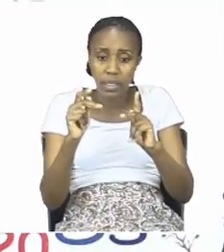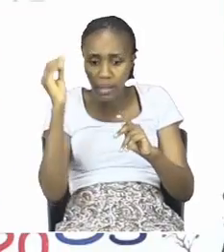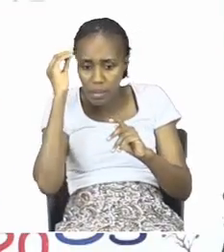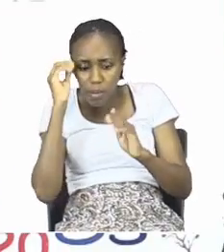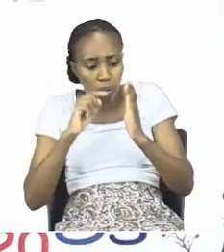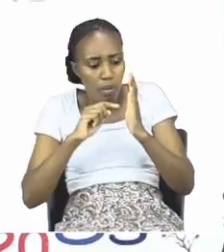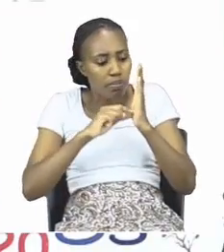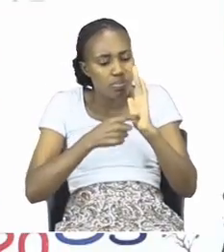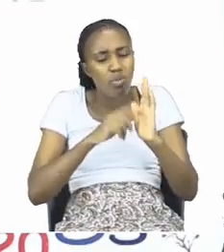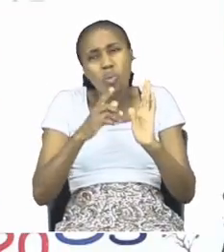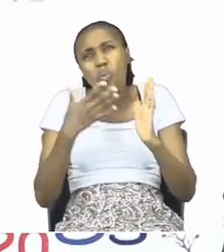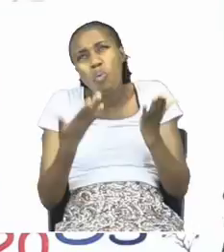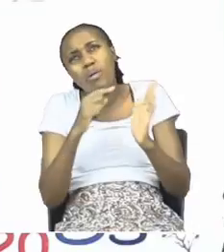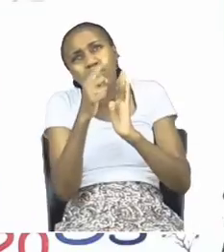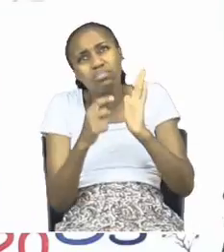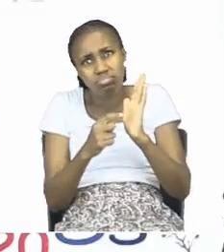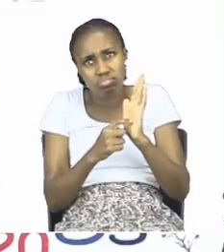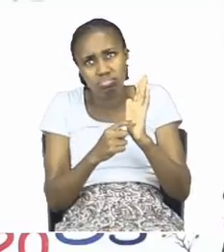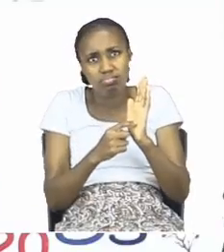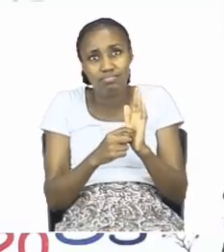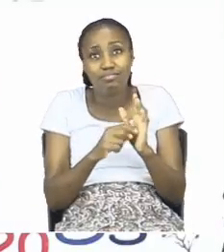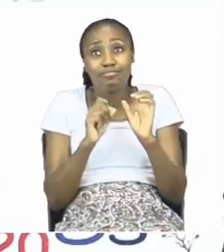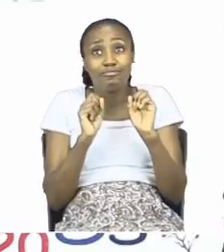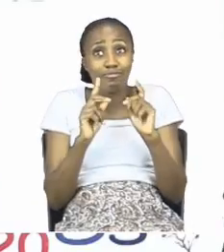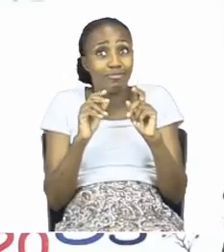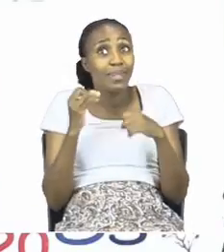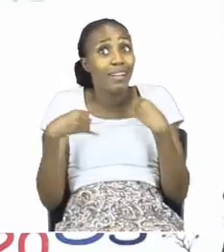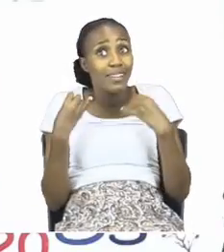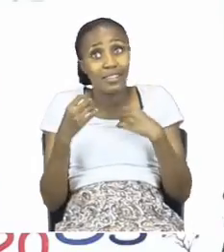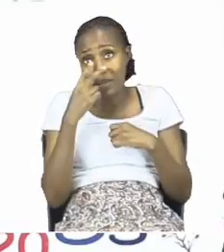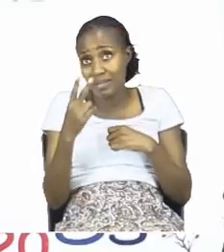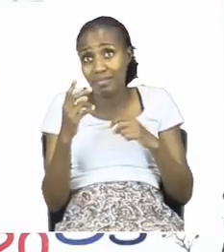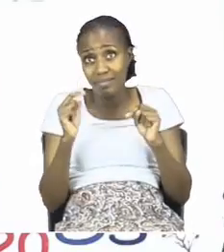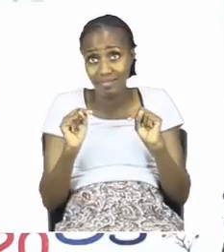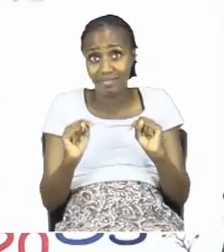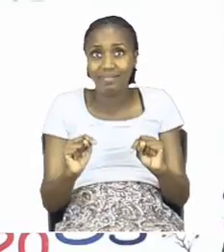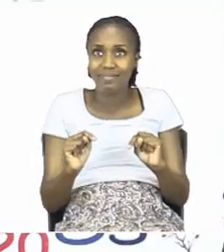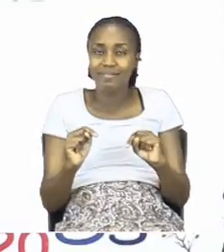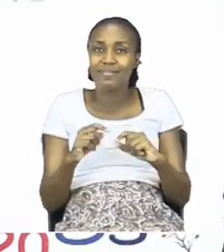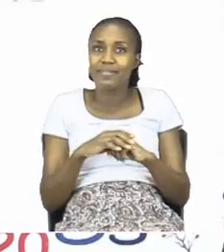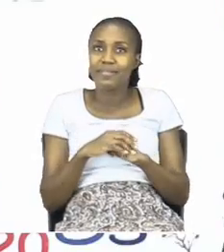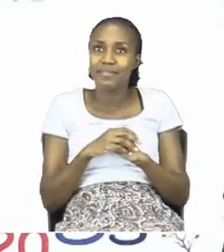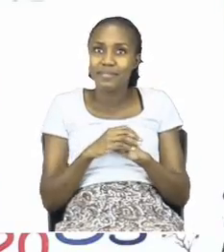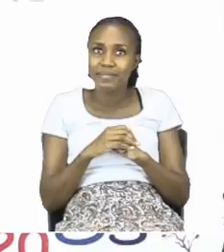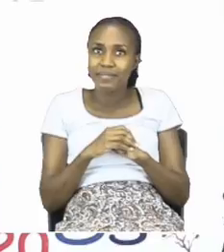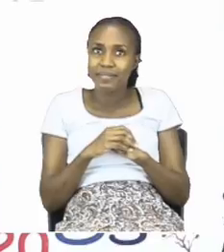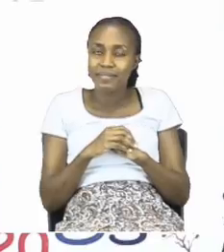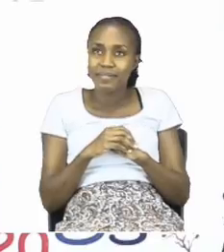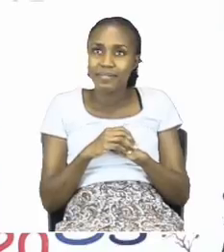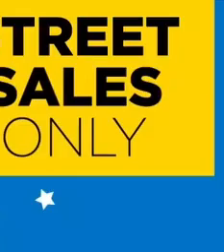question or a statement. Have fun, and I'll see you when you're done with all this work after the advert